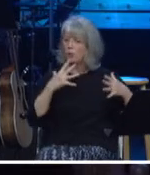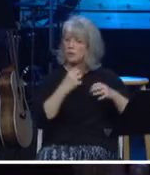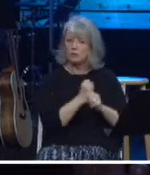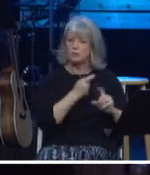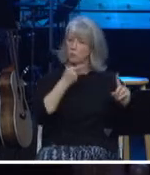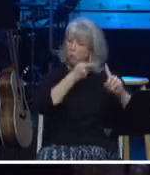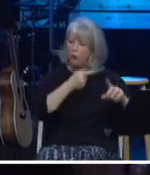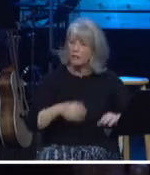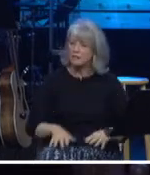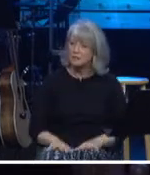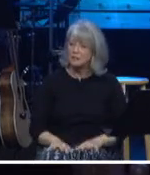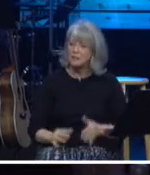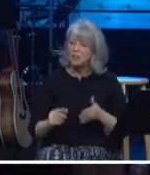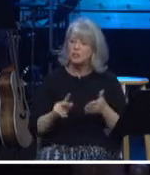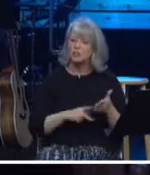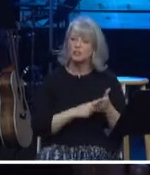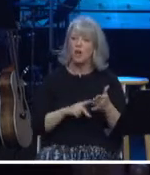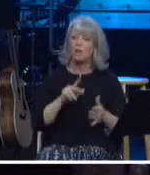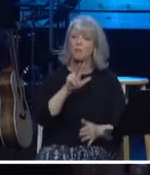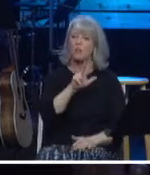Listen to Psalm 34:18.